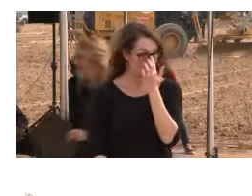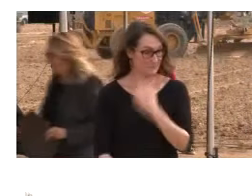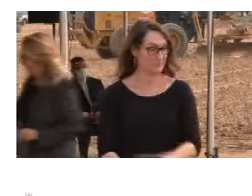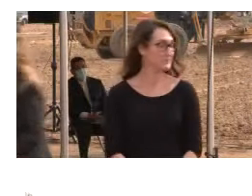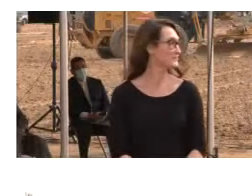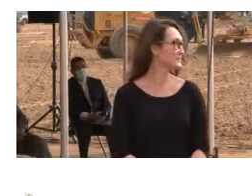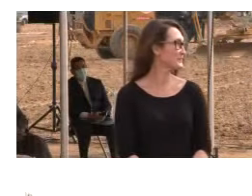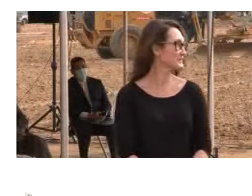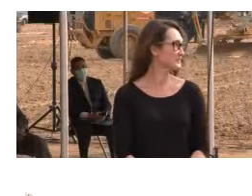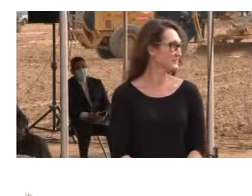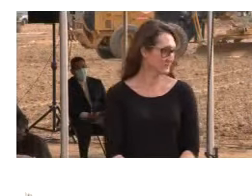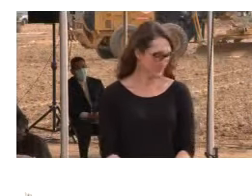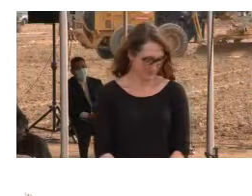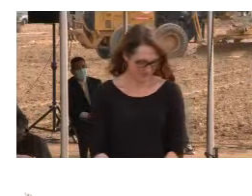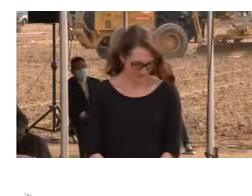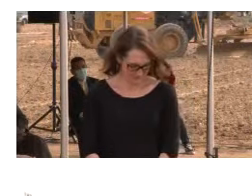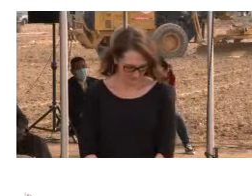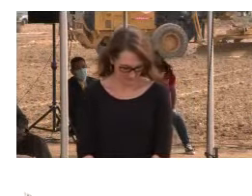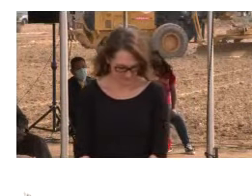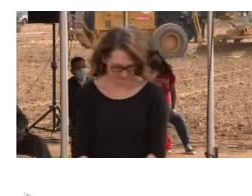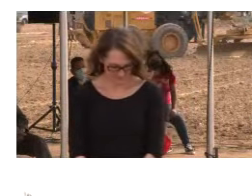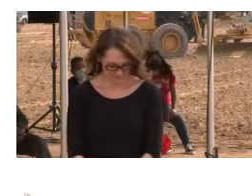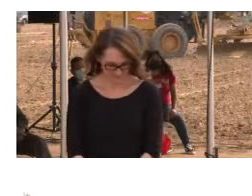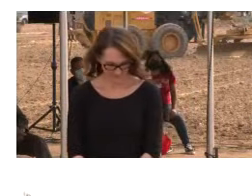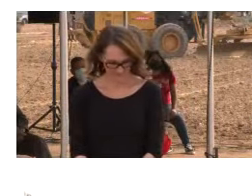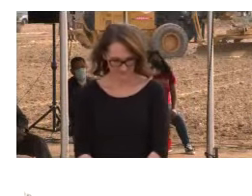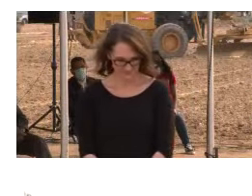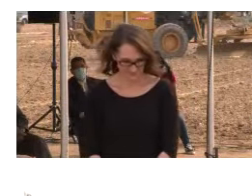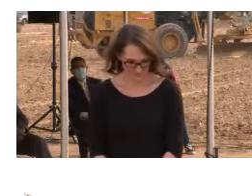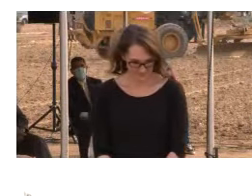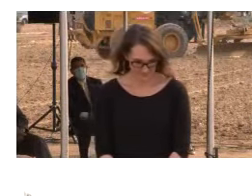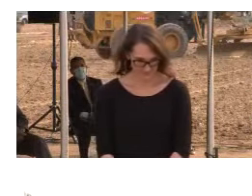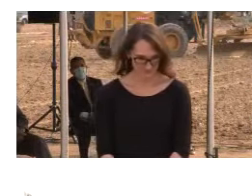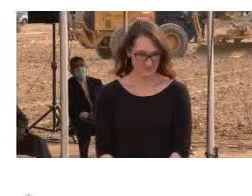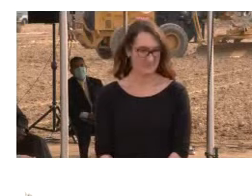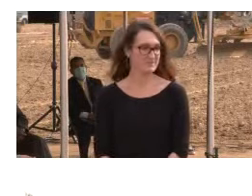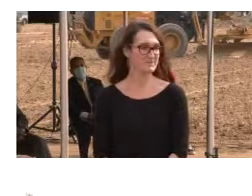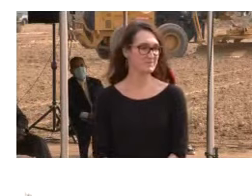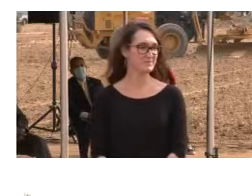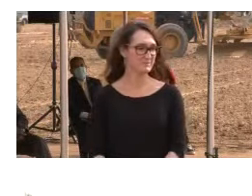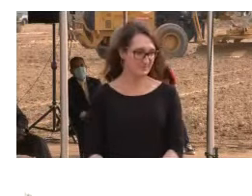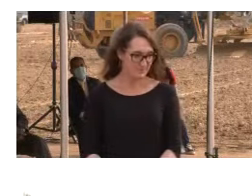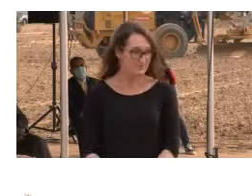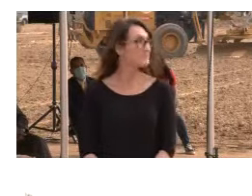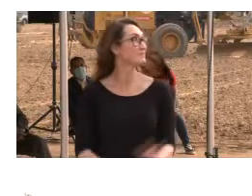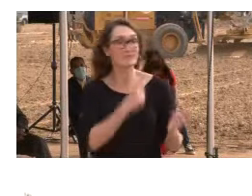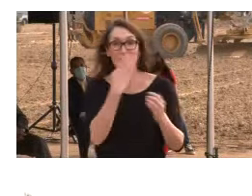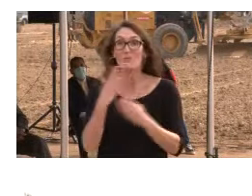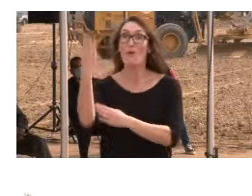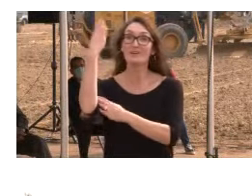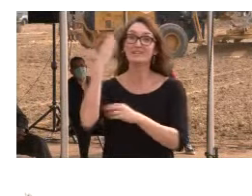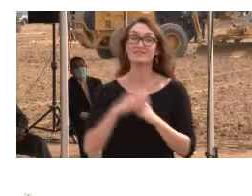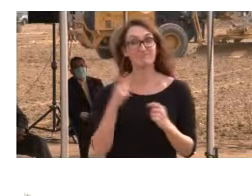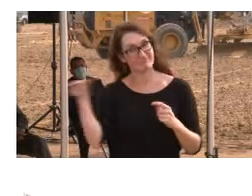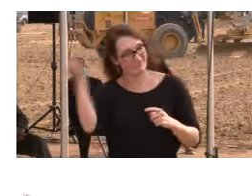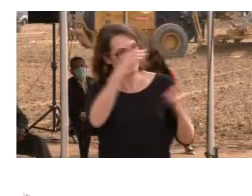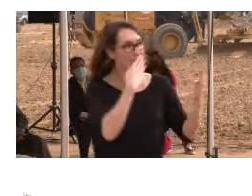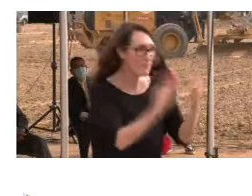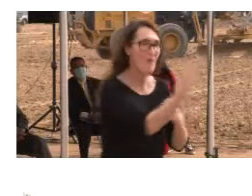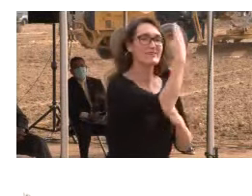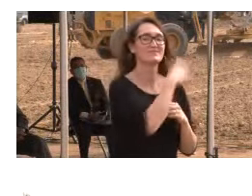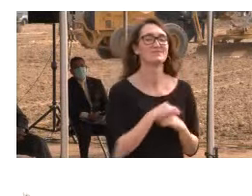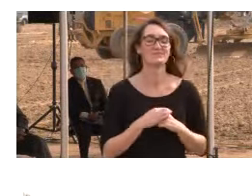Thank you. Good morning. Good